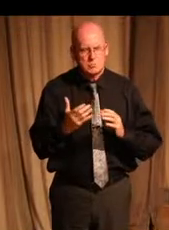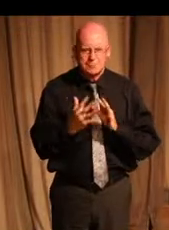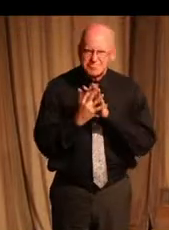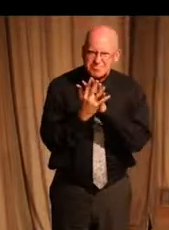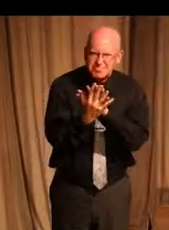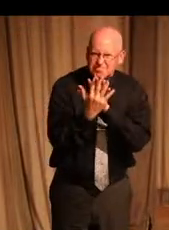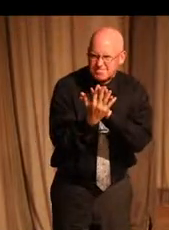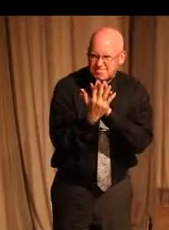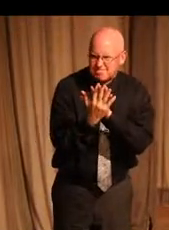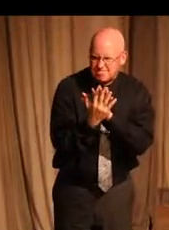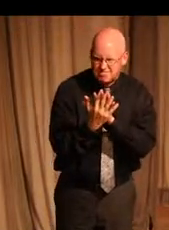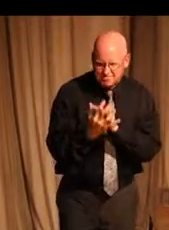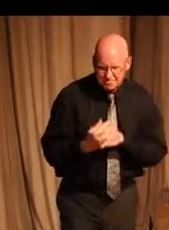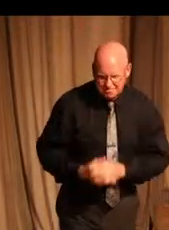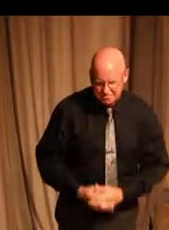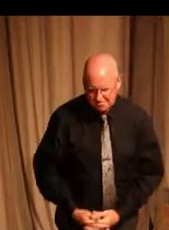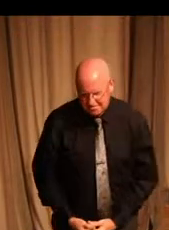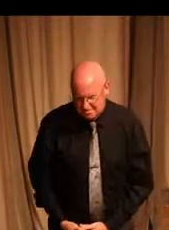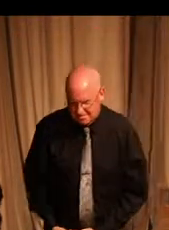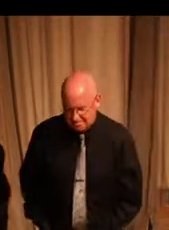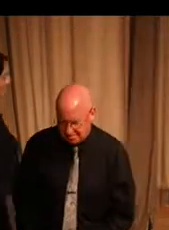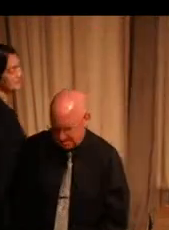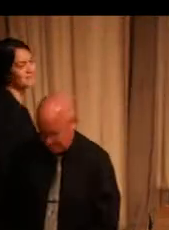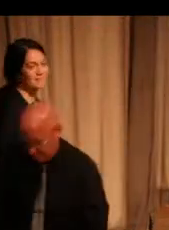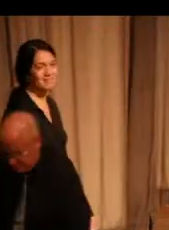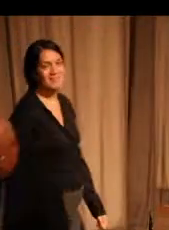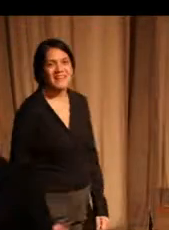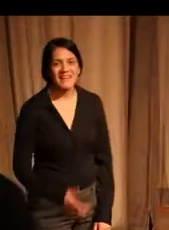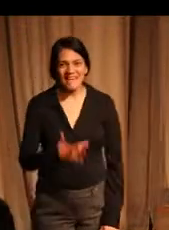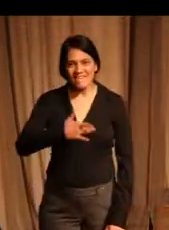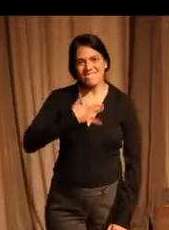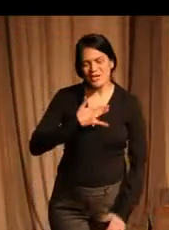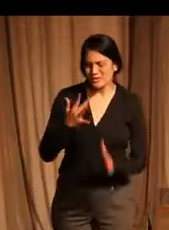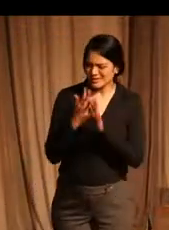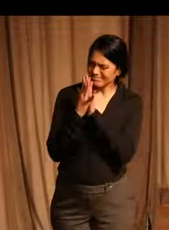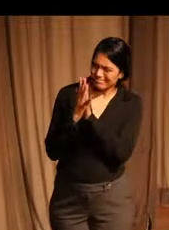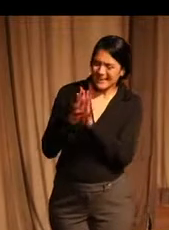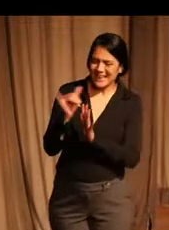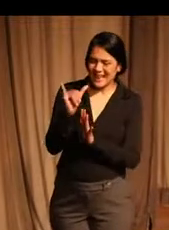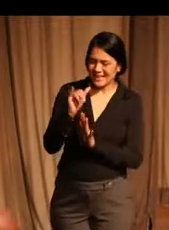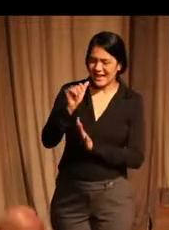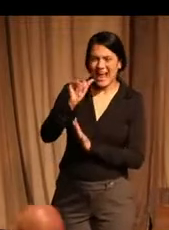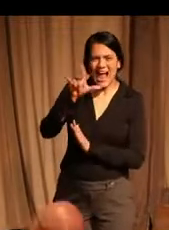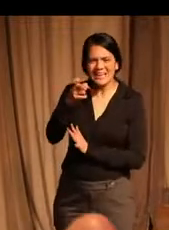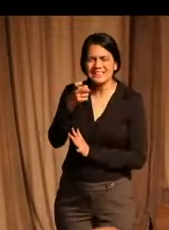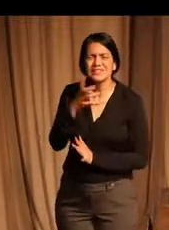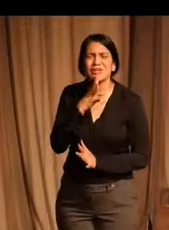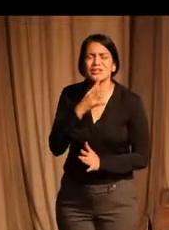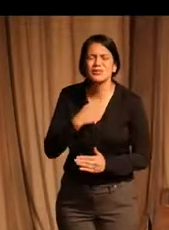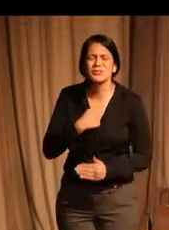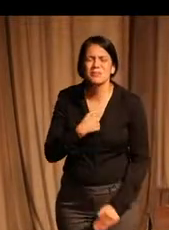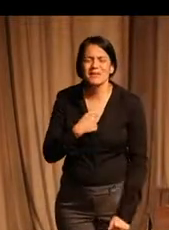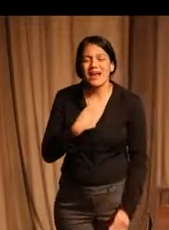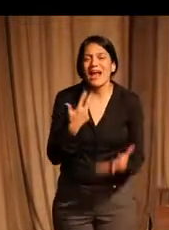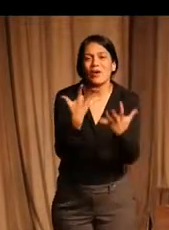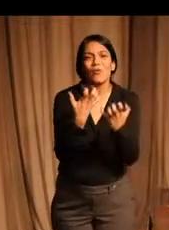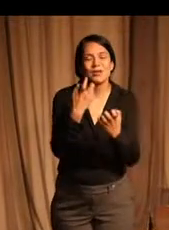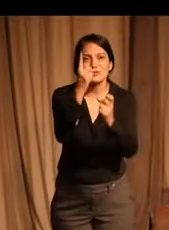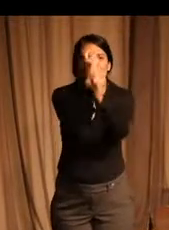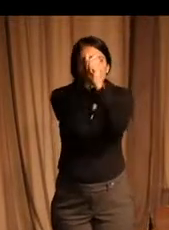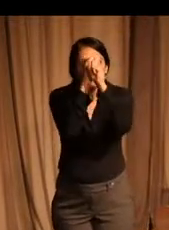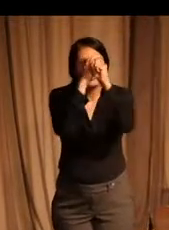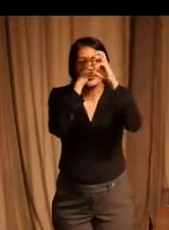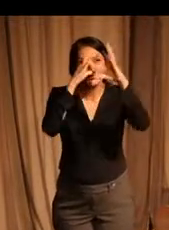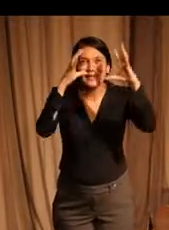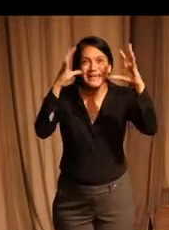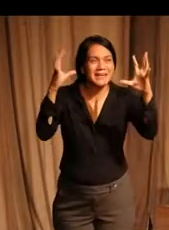intimate, right? Like Alex Haley is talking to me, you know? And so I would love to dream a little and to talk a